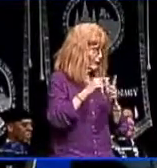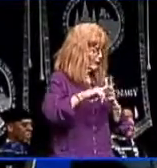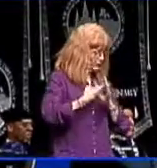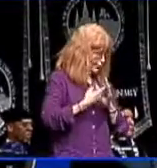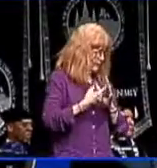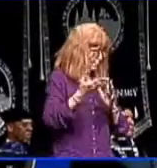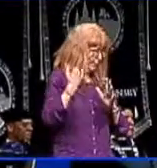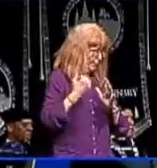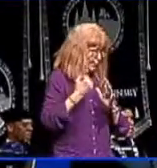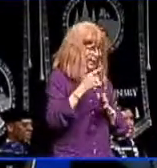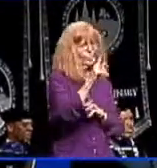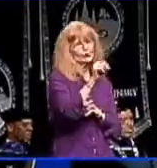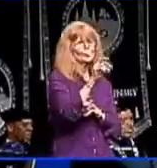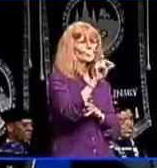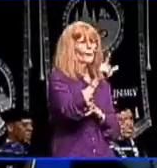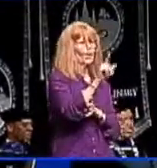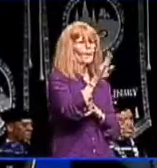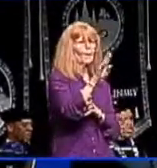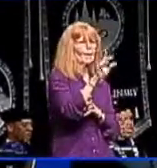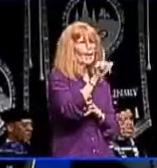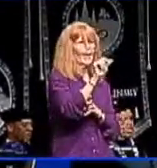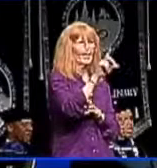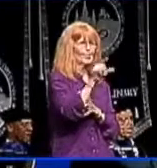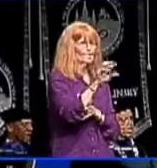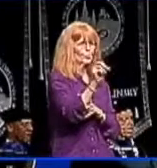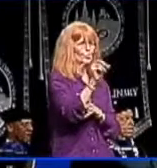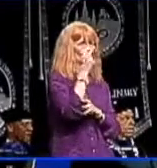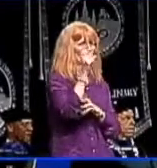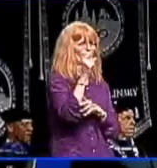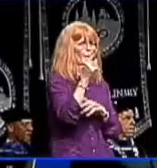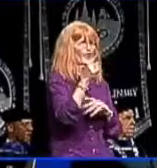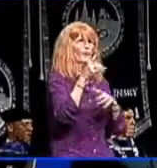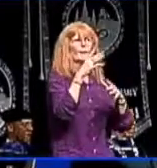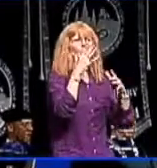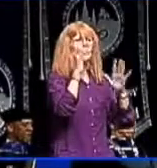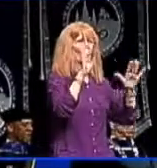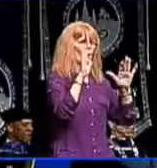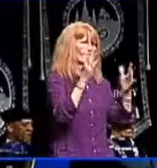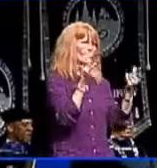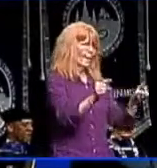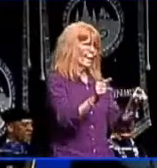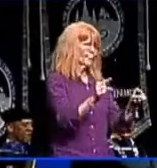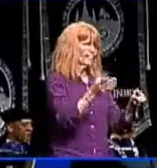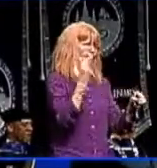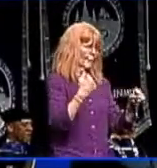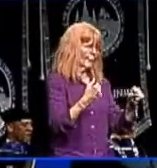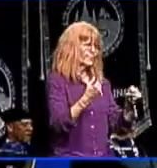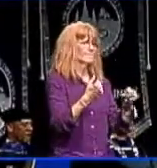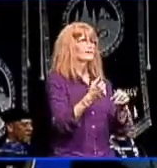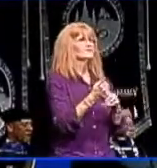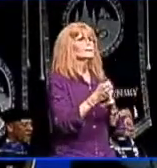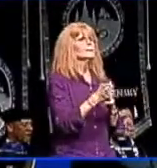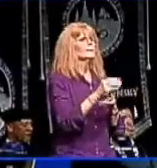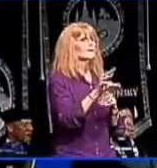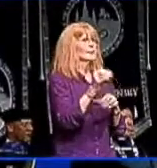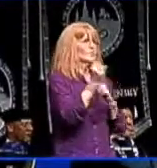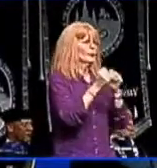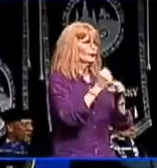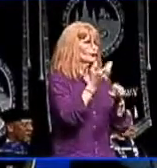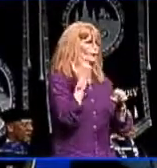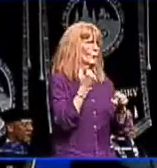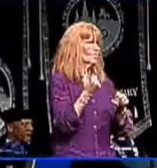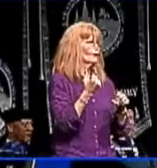and trailblazers for their presence in historical institutional events. So the University of New Orleans